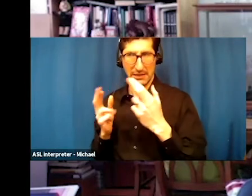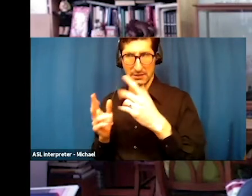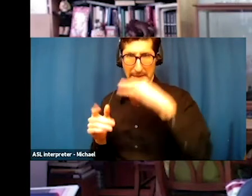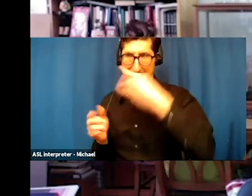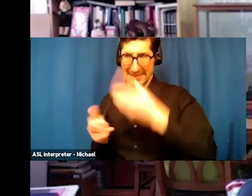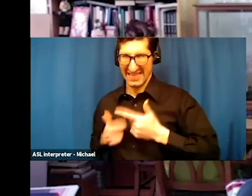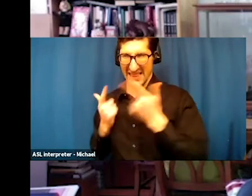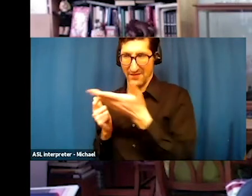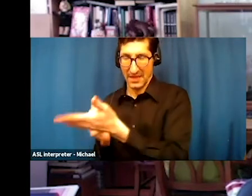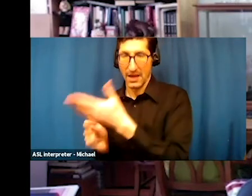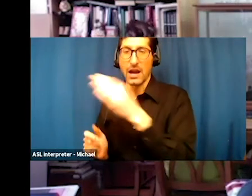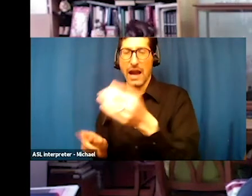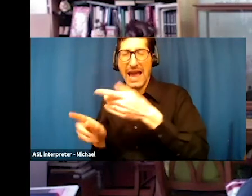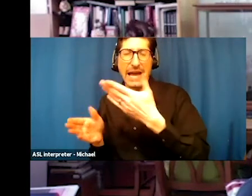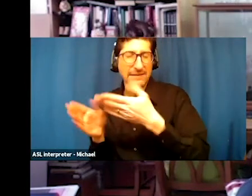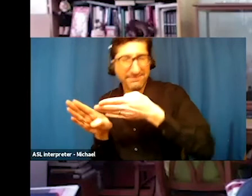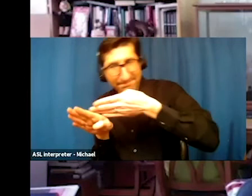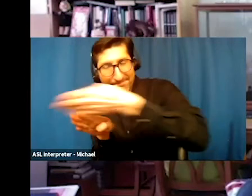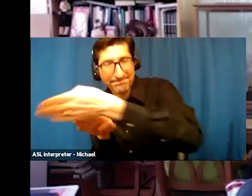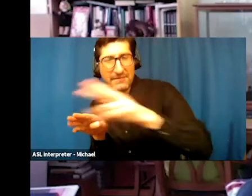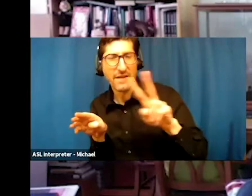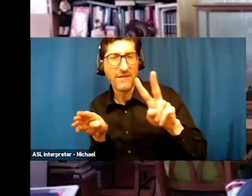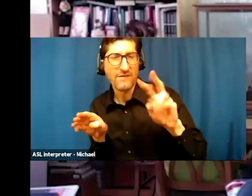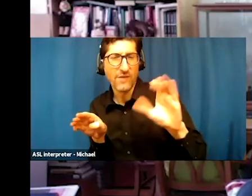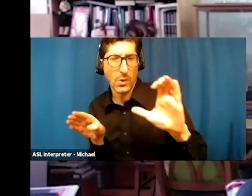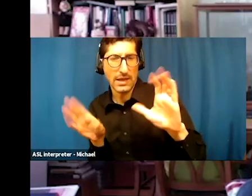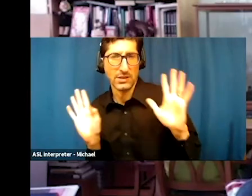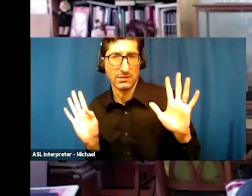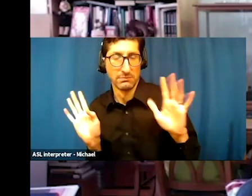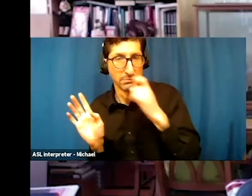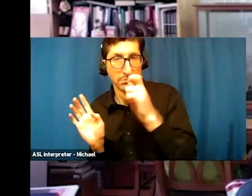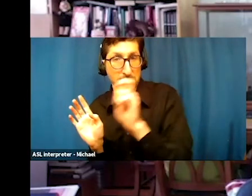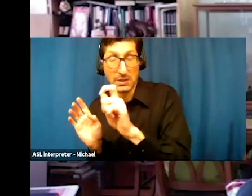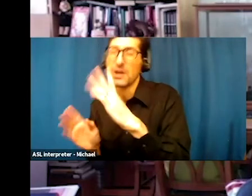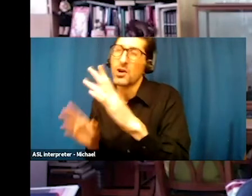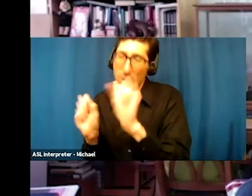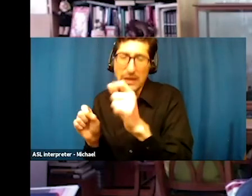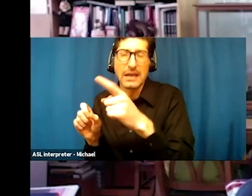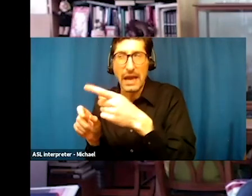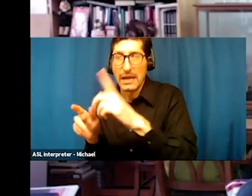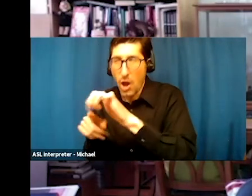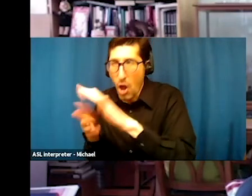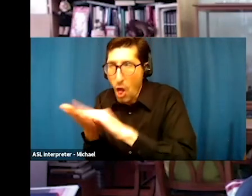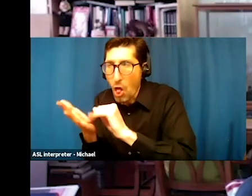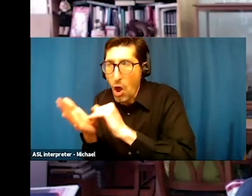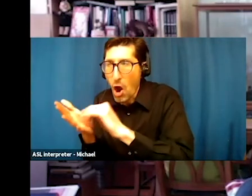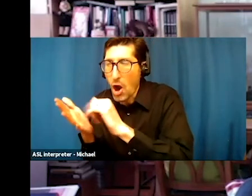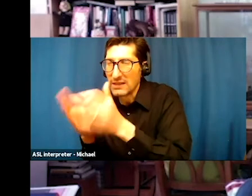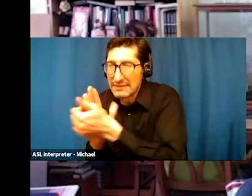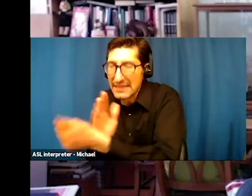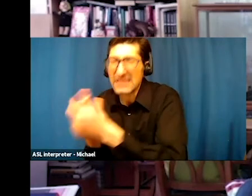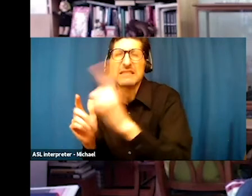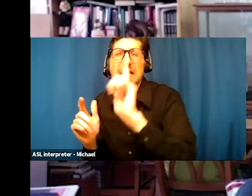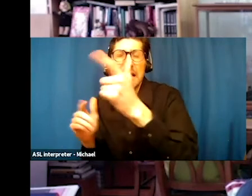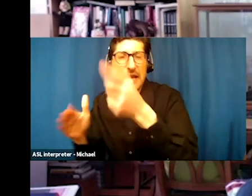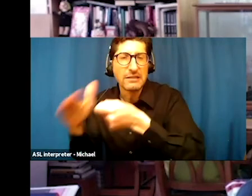vocational at best. They would train you to work in something like a sheltered workshop, and that was it. Condon was